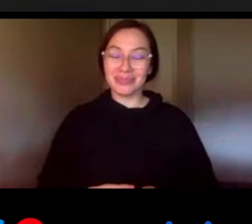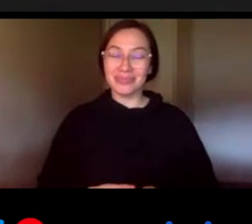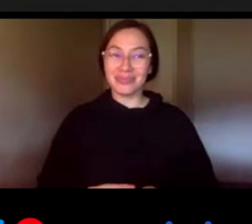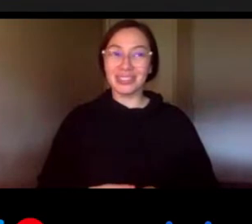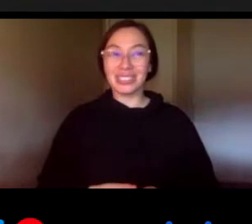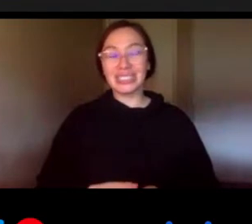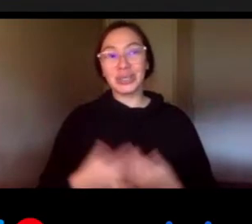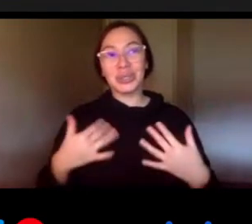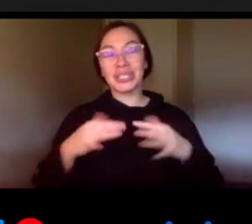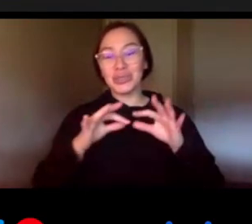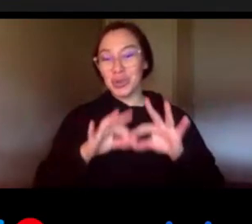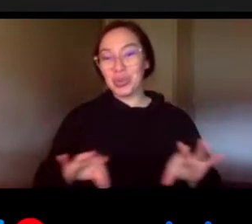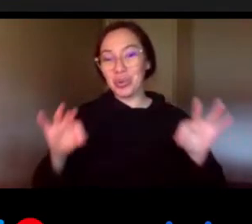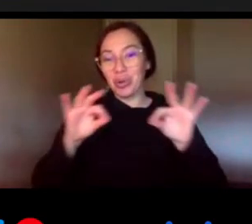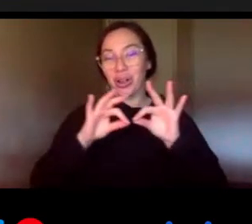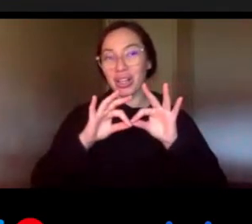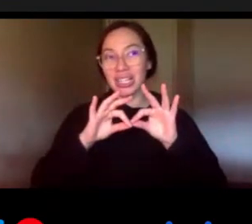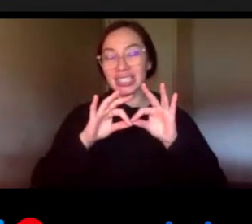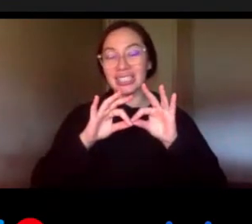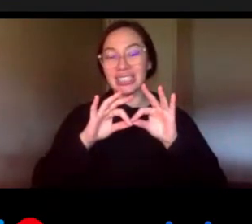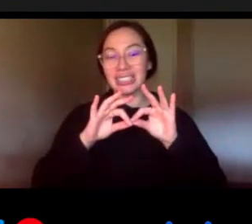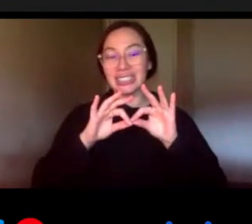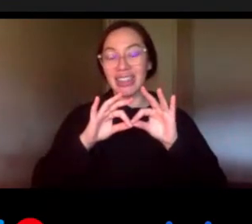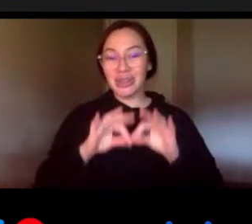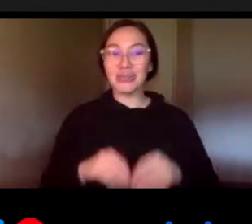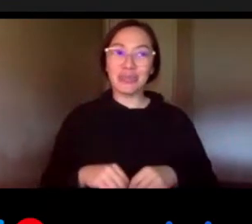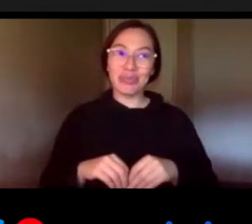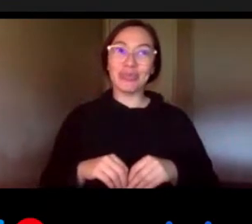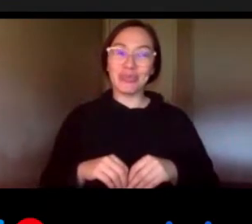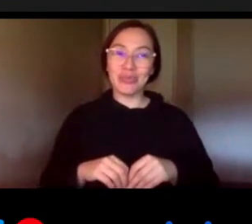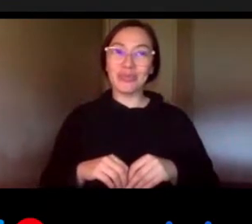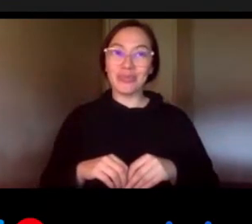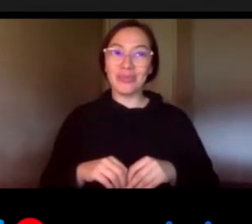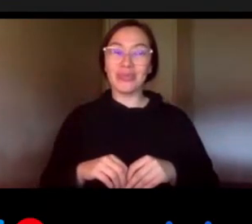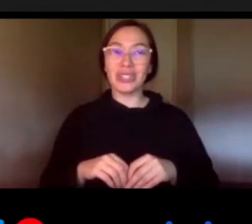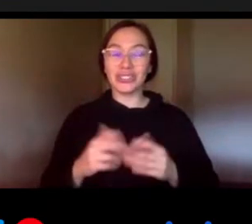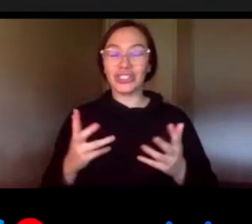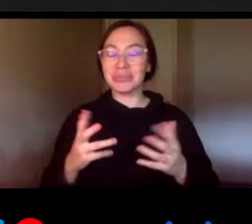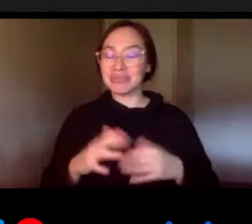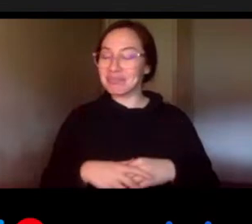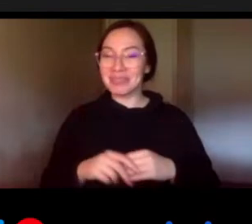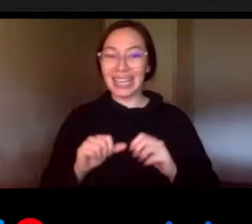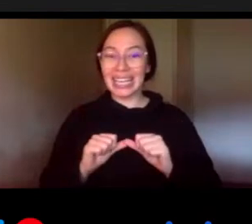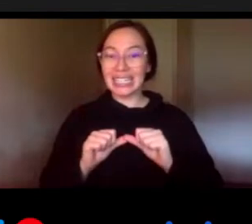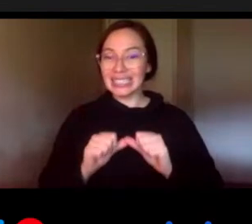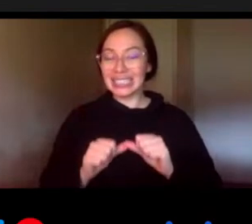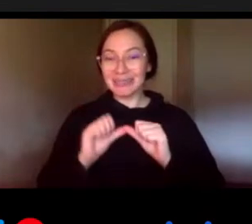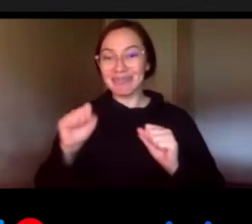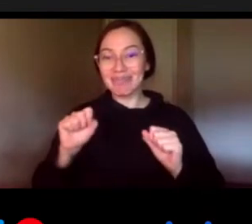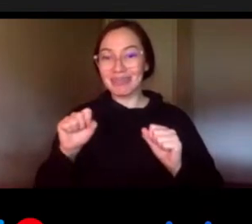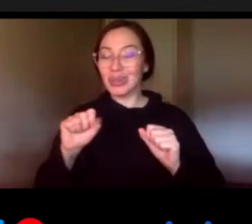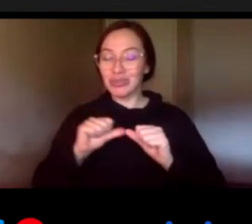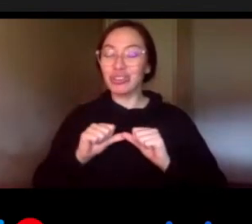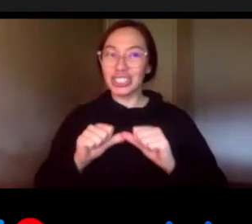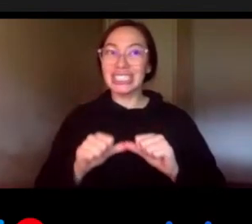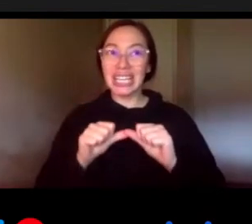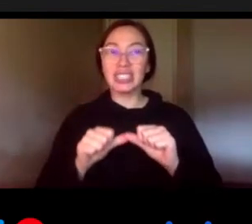is so important, because then it just continues to